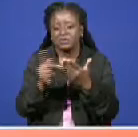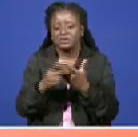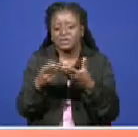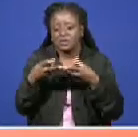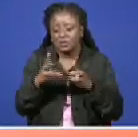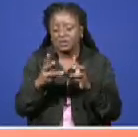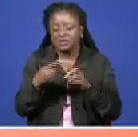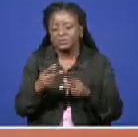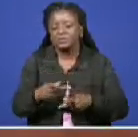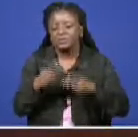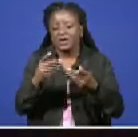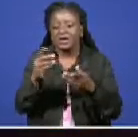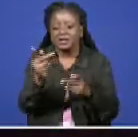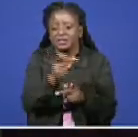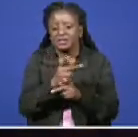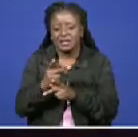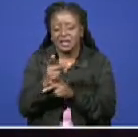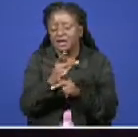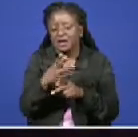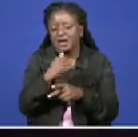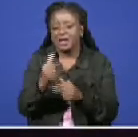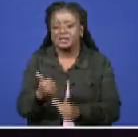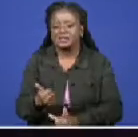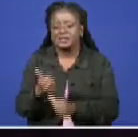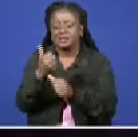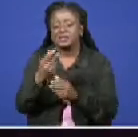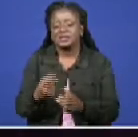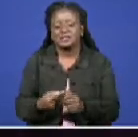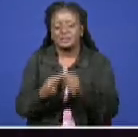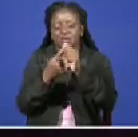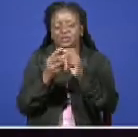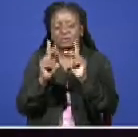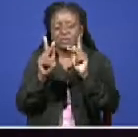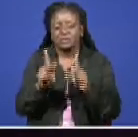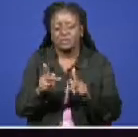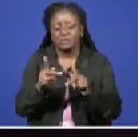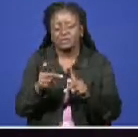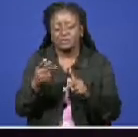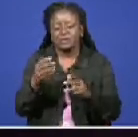providing care and assistance, especially to persons affected by Hurricane Dorian.